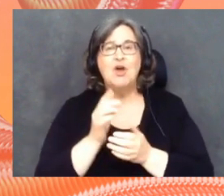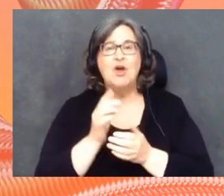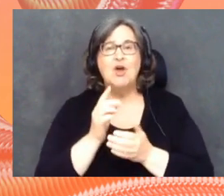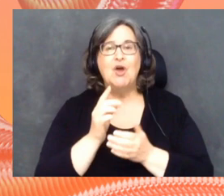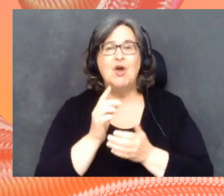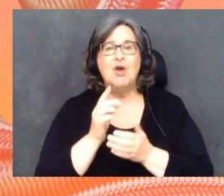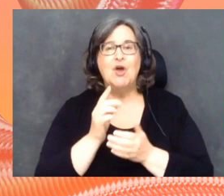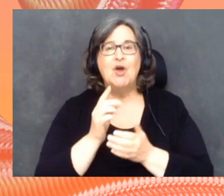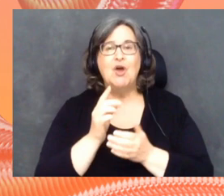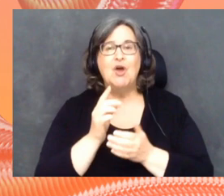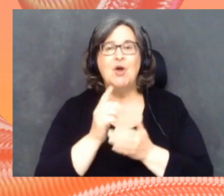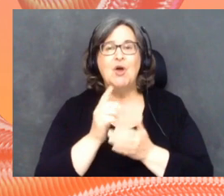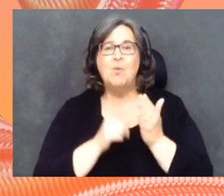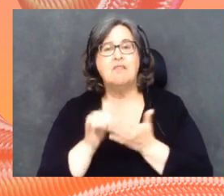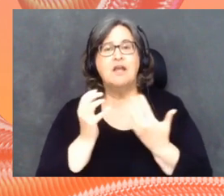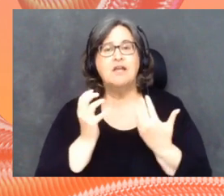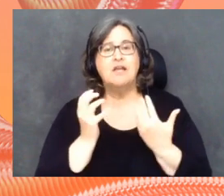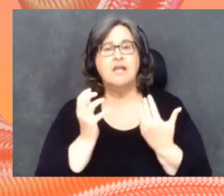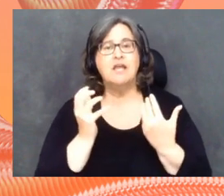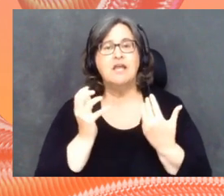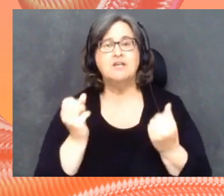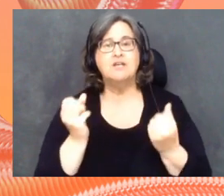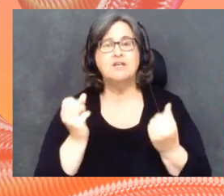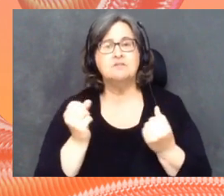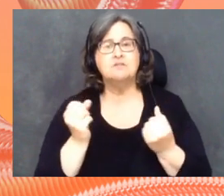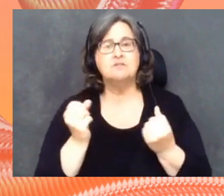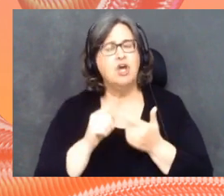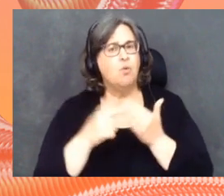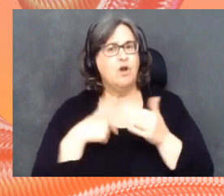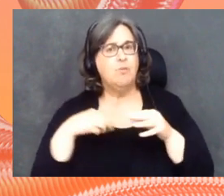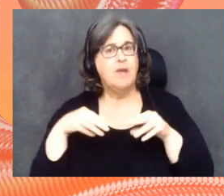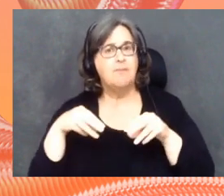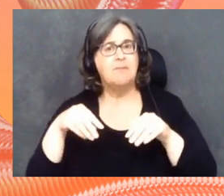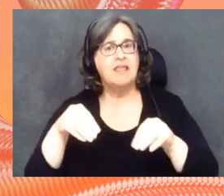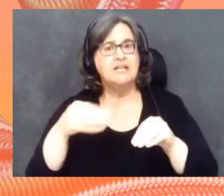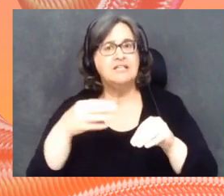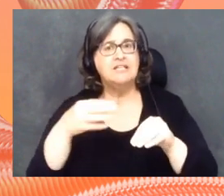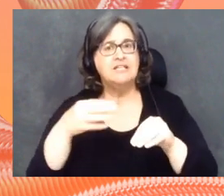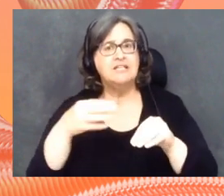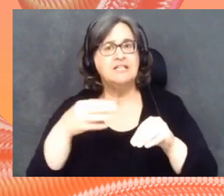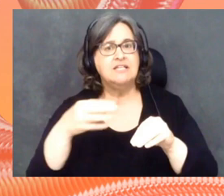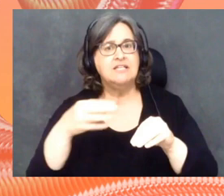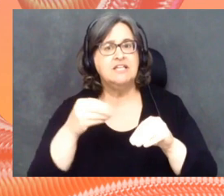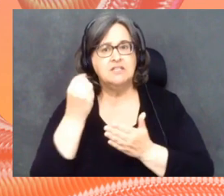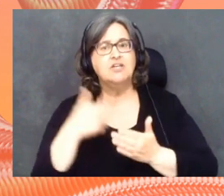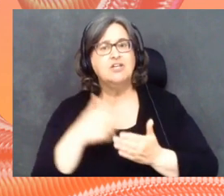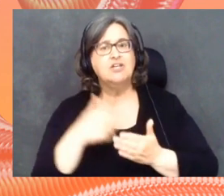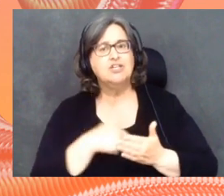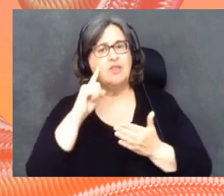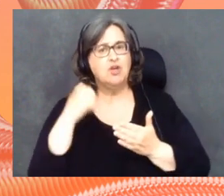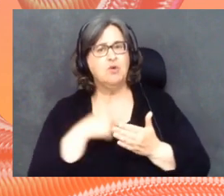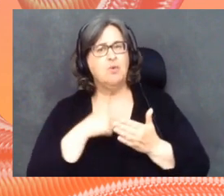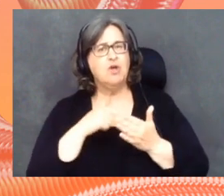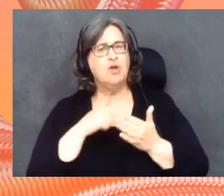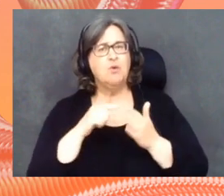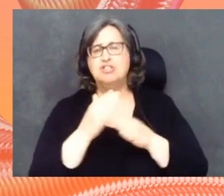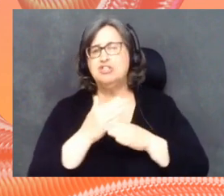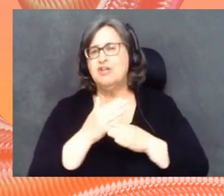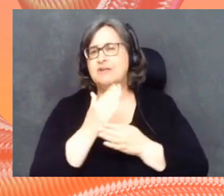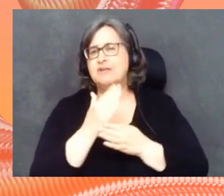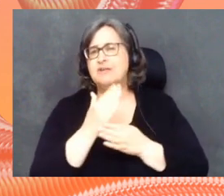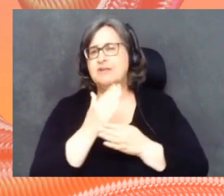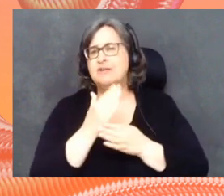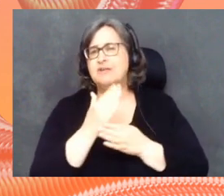that heals? And then what are we planting and what are we harvesting? And so we thought we would just share a little bit of